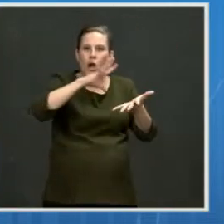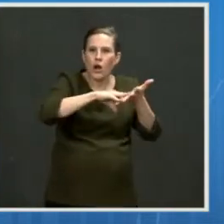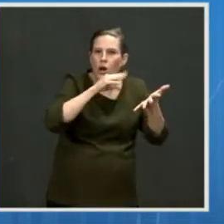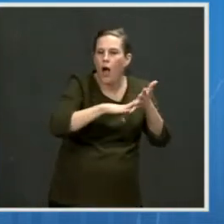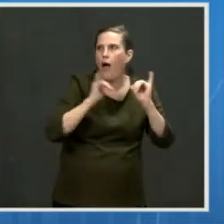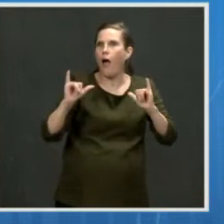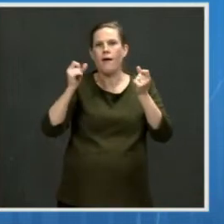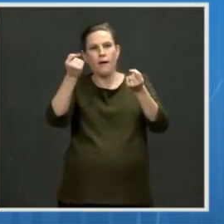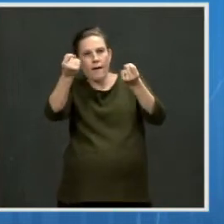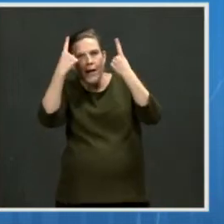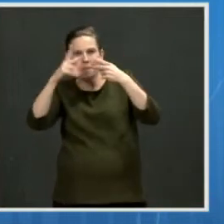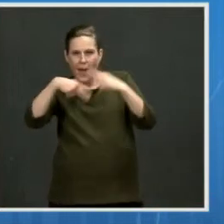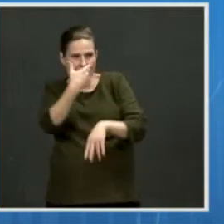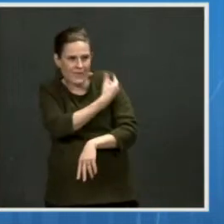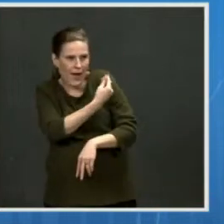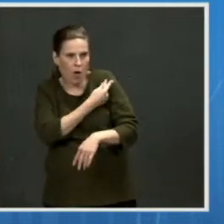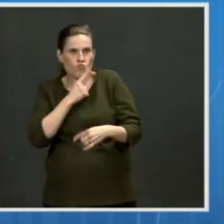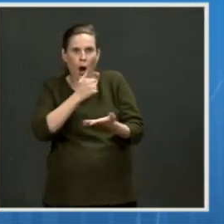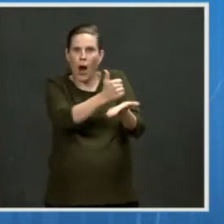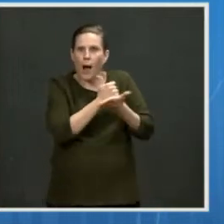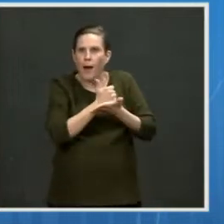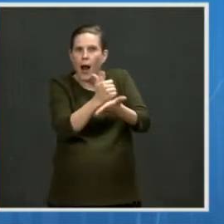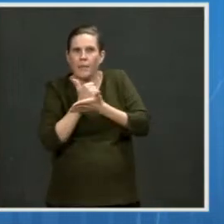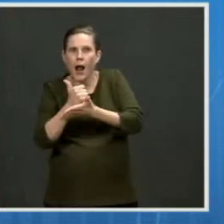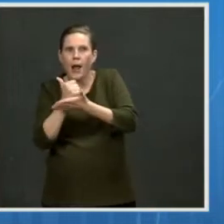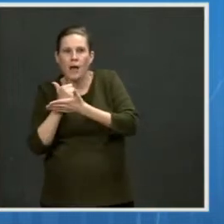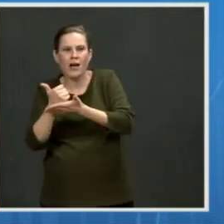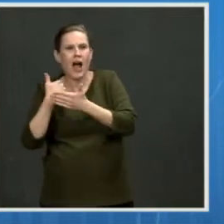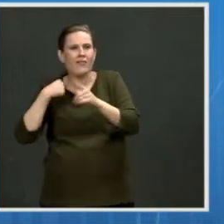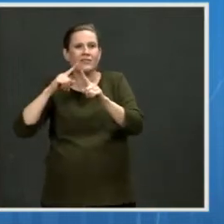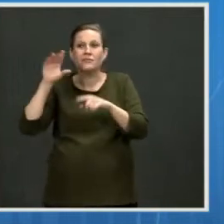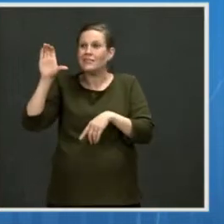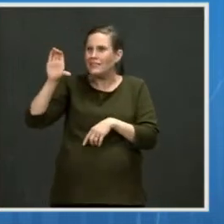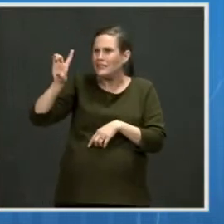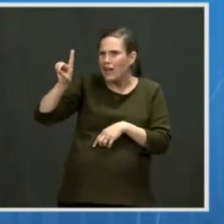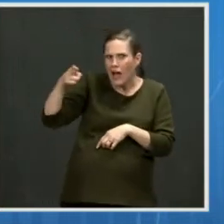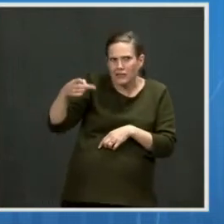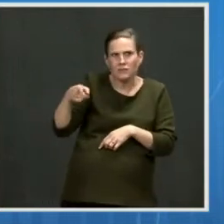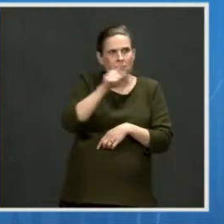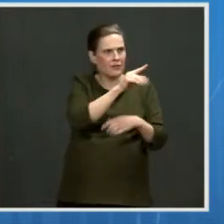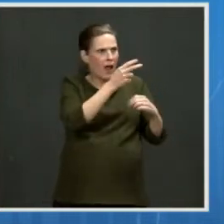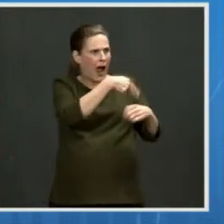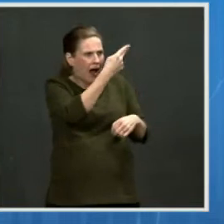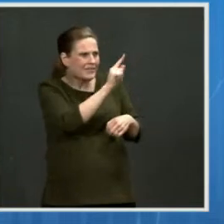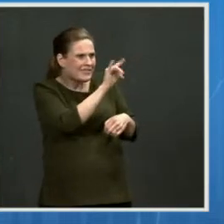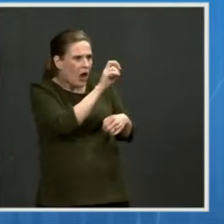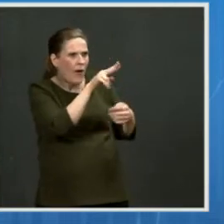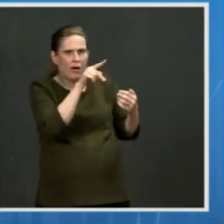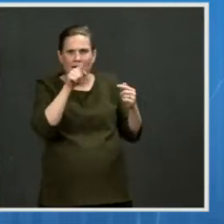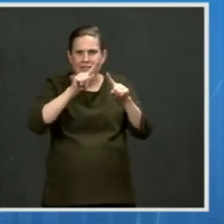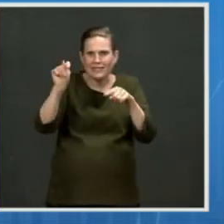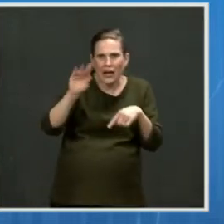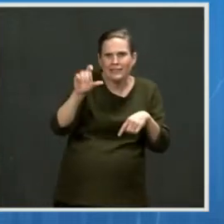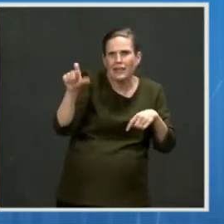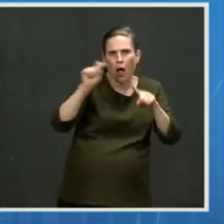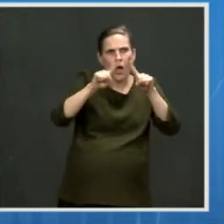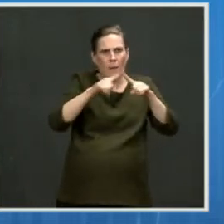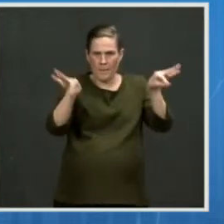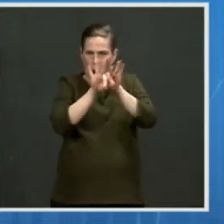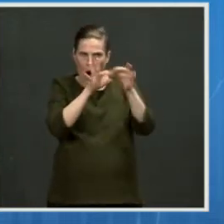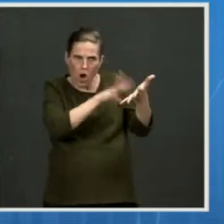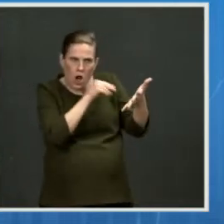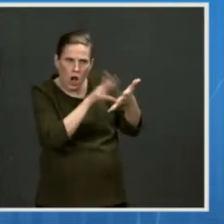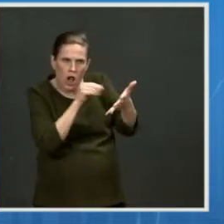and CD8 cells are very important in that they cross-react against certain viral variants, and